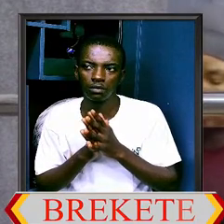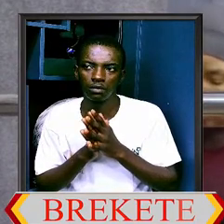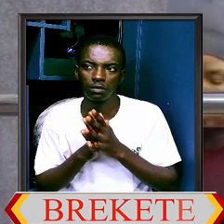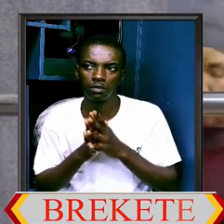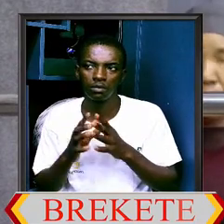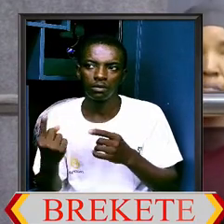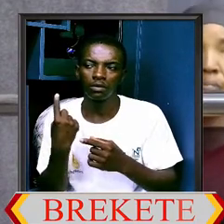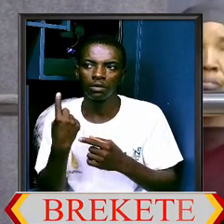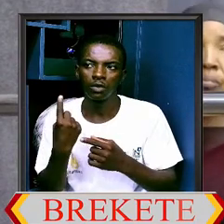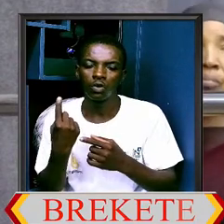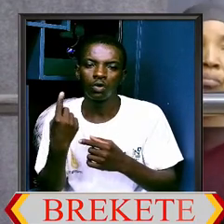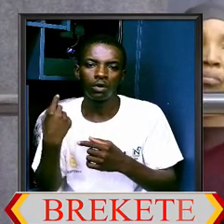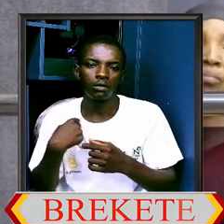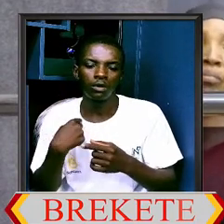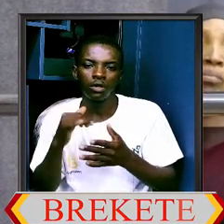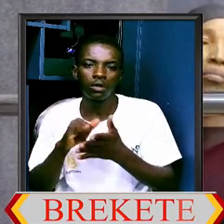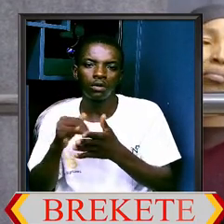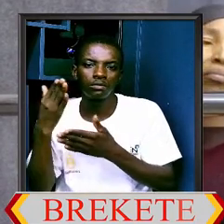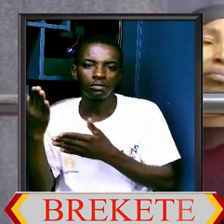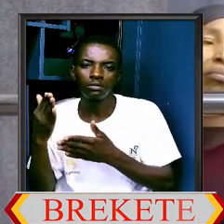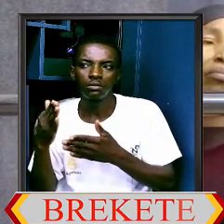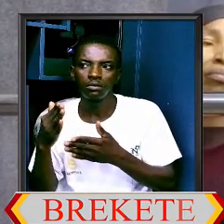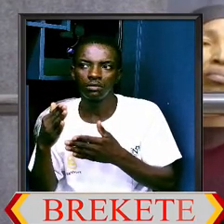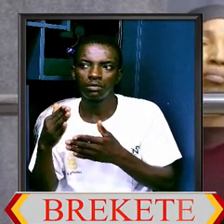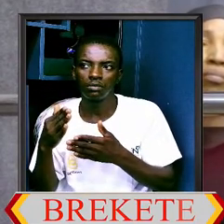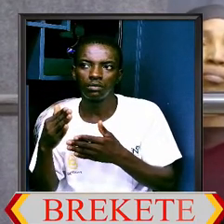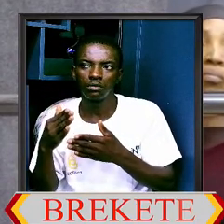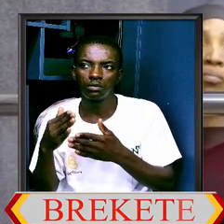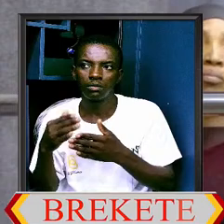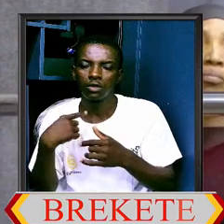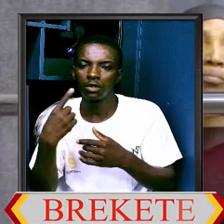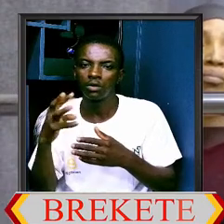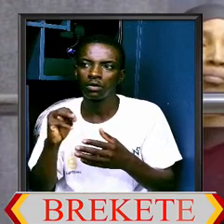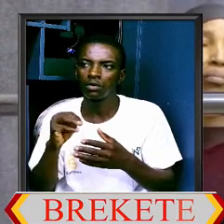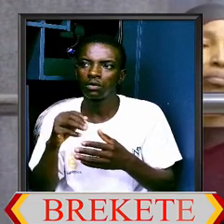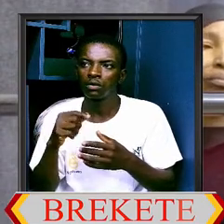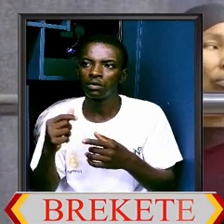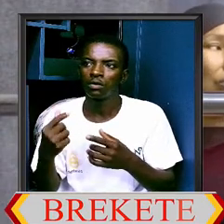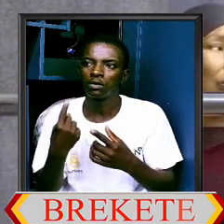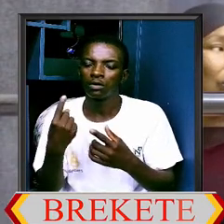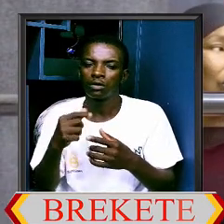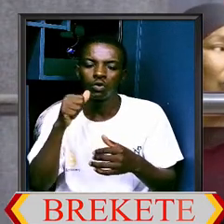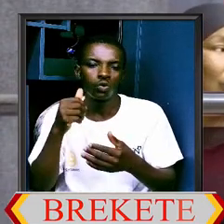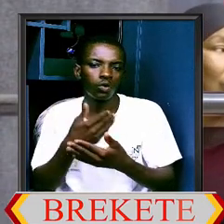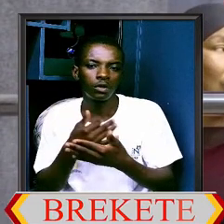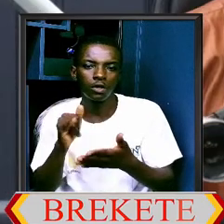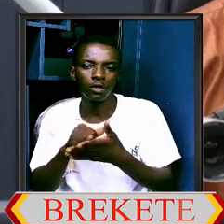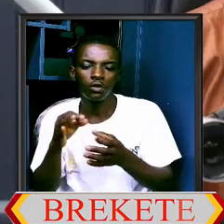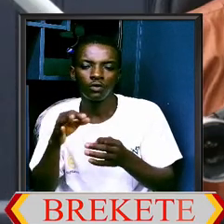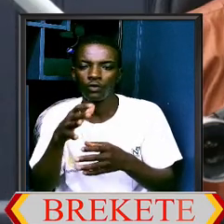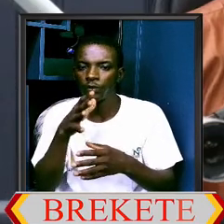He's only me that is there. I was like telling them, my only daughter,